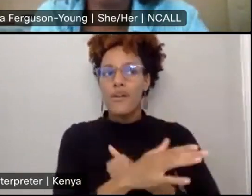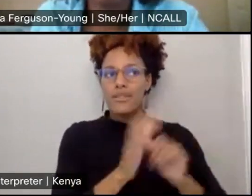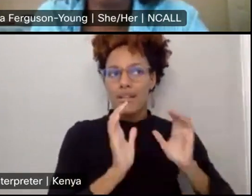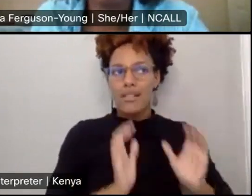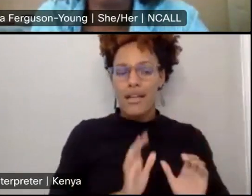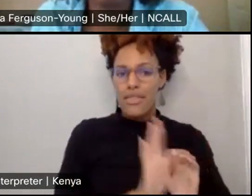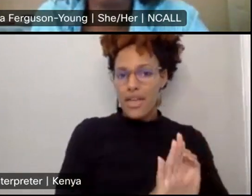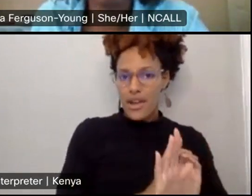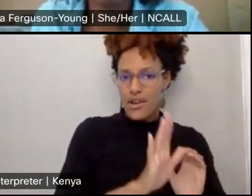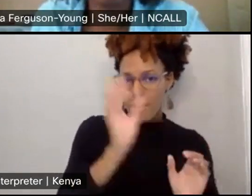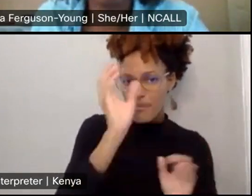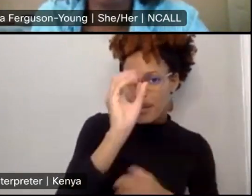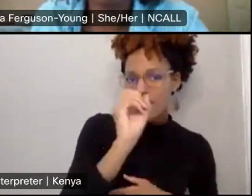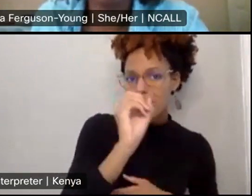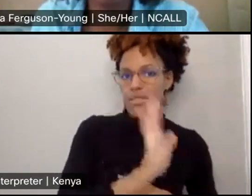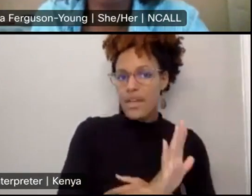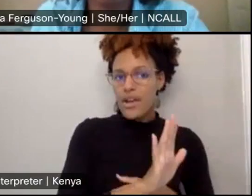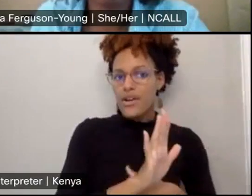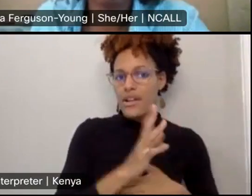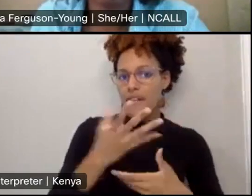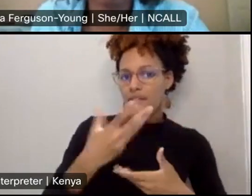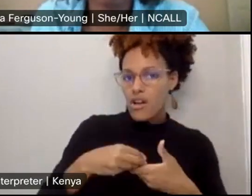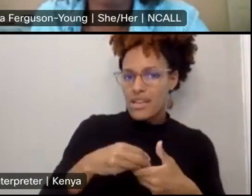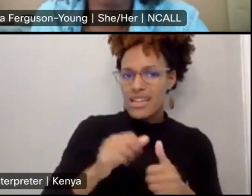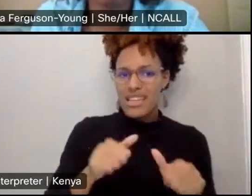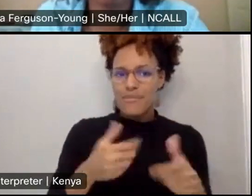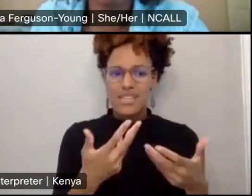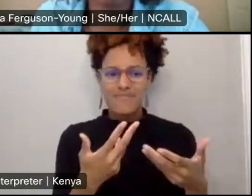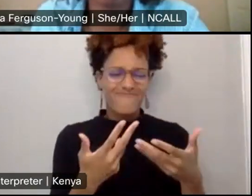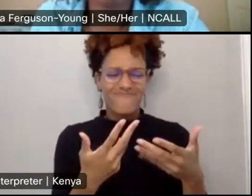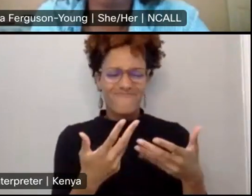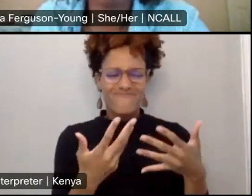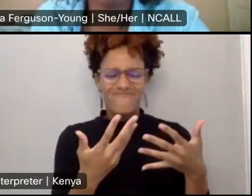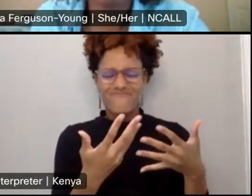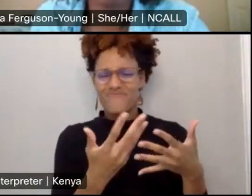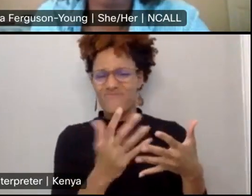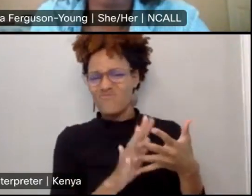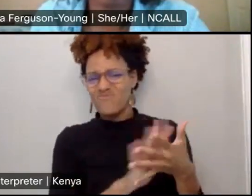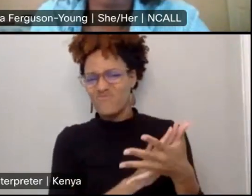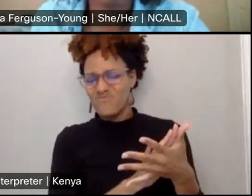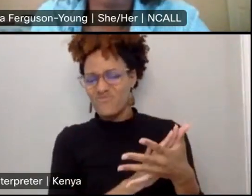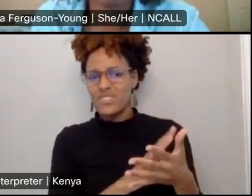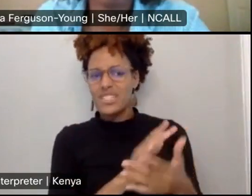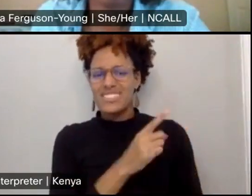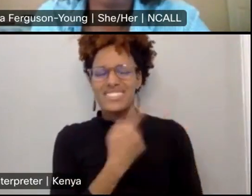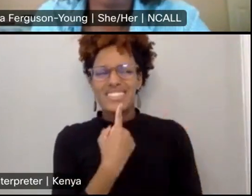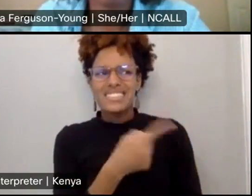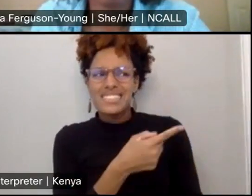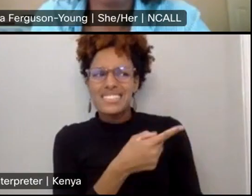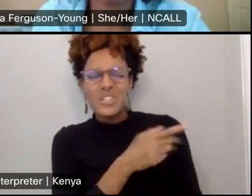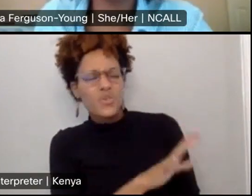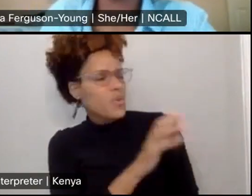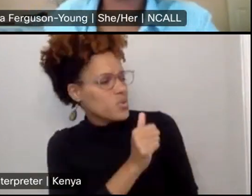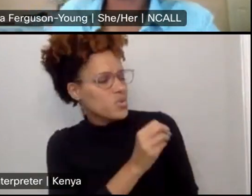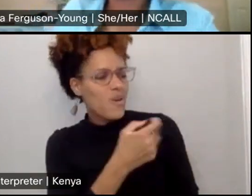like infantilizing. Oh, like, you know, you're older, and so I have